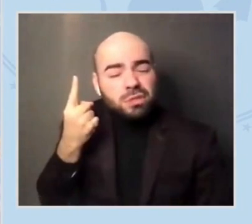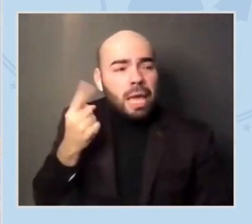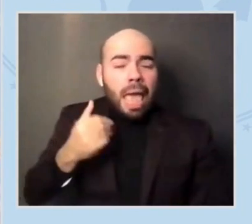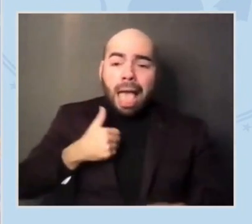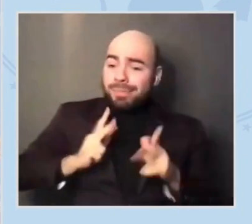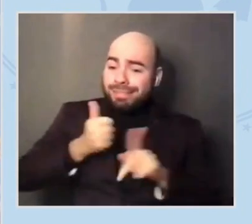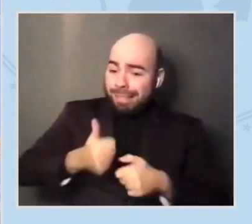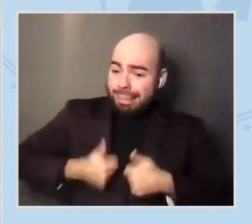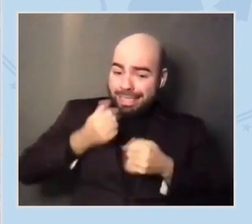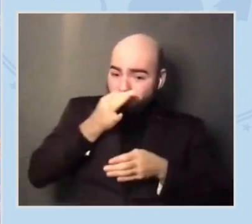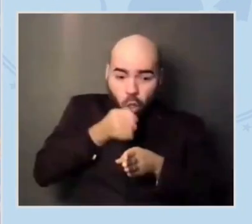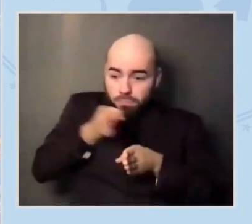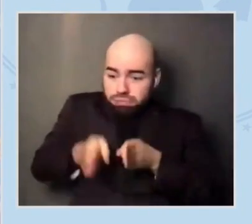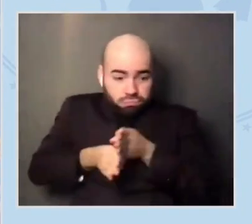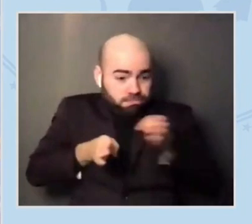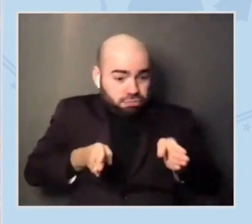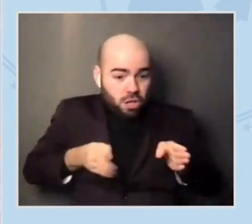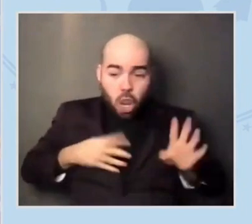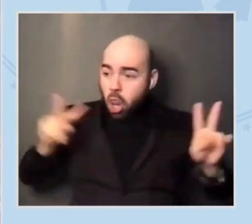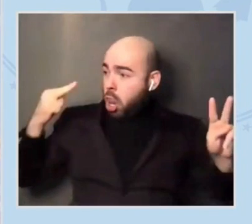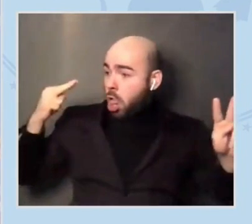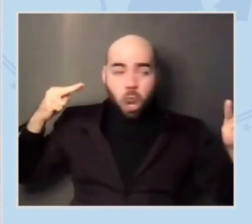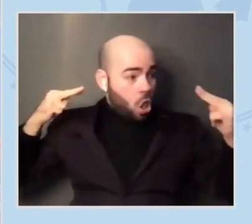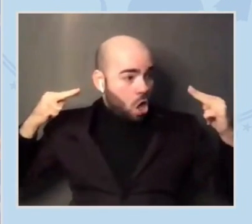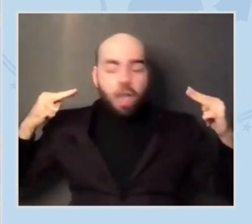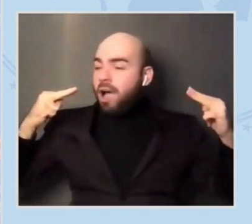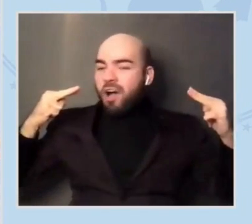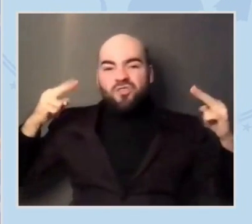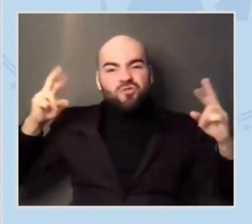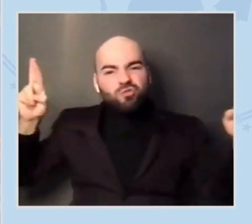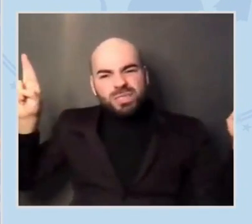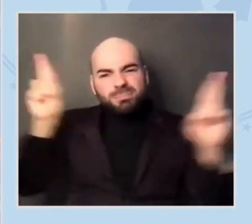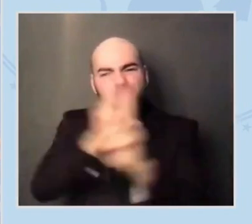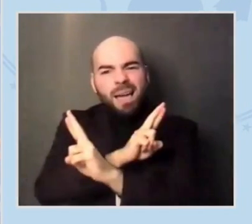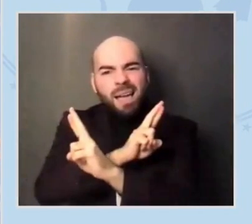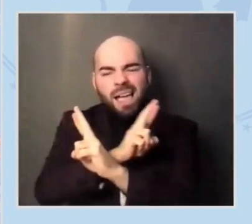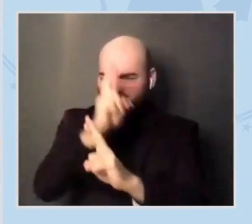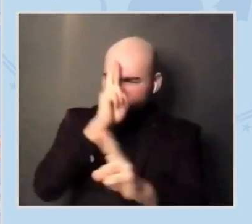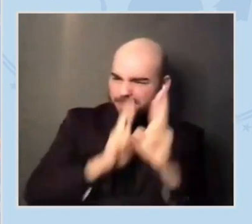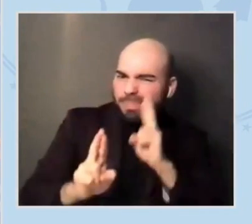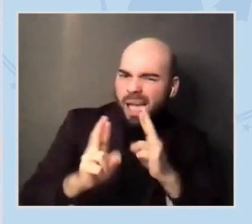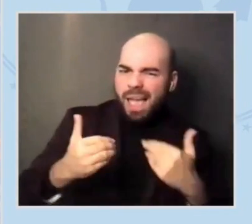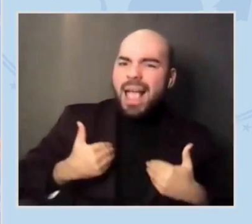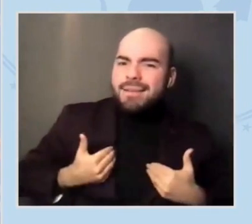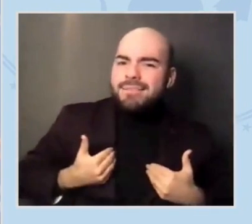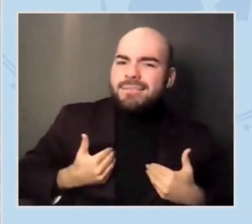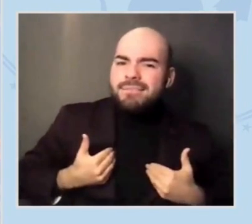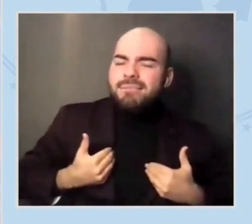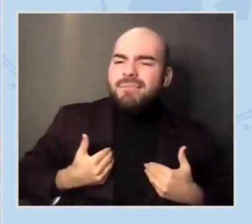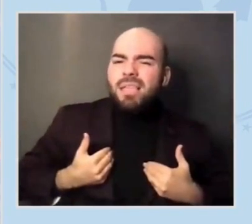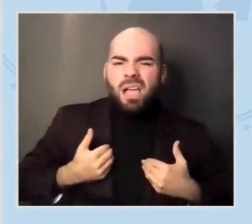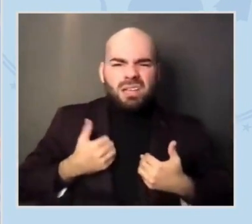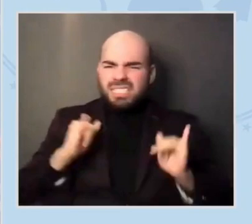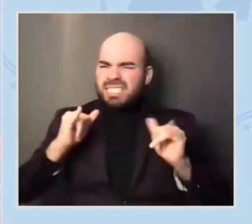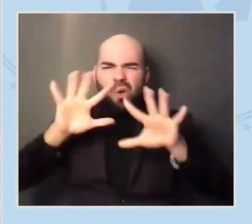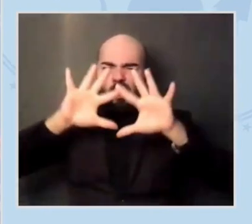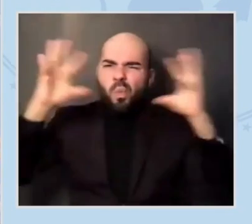to them. And respected across party lines and around the world by Main Street and Wall